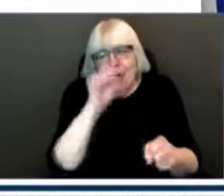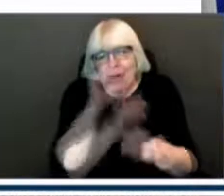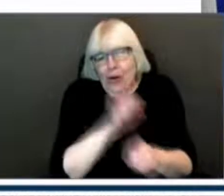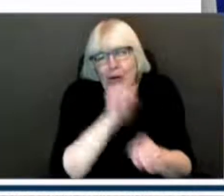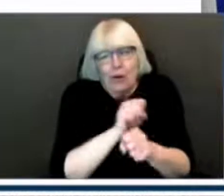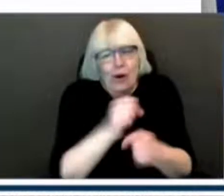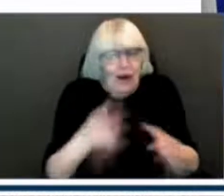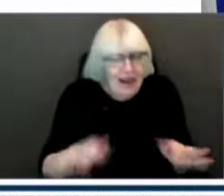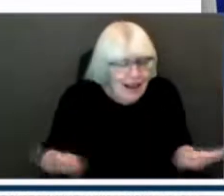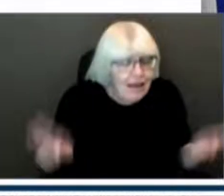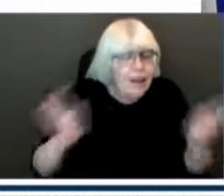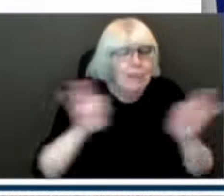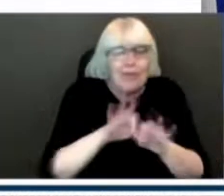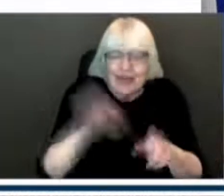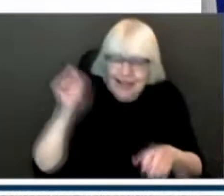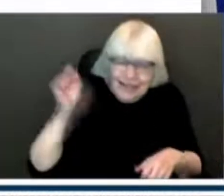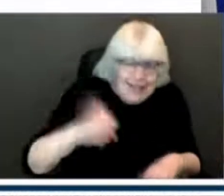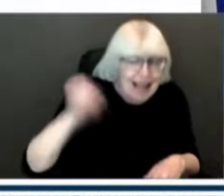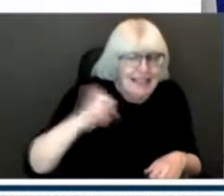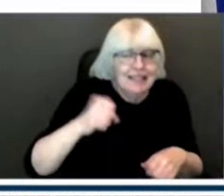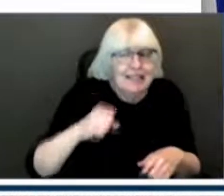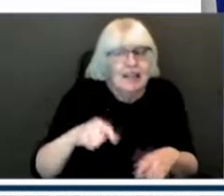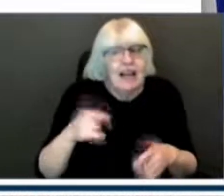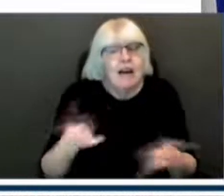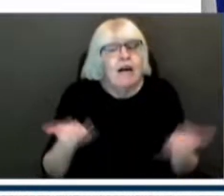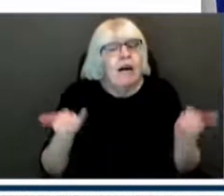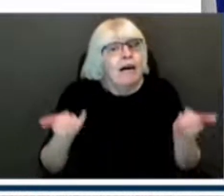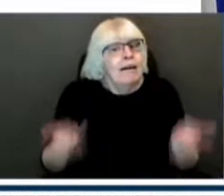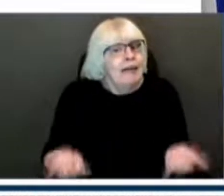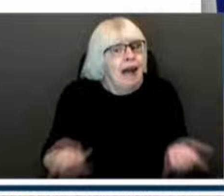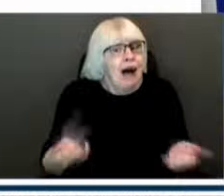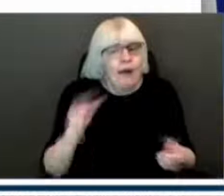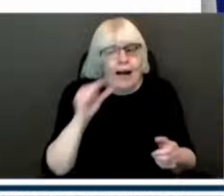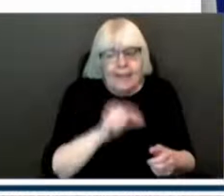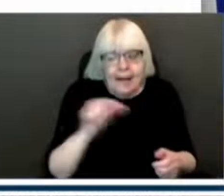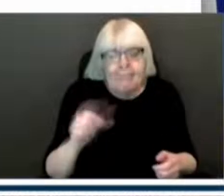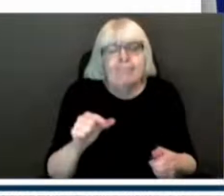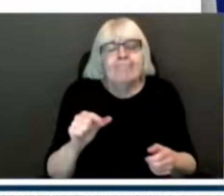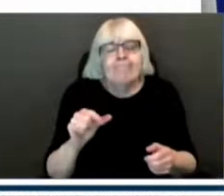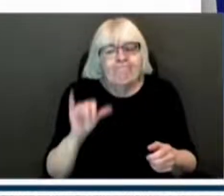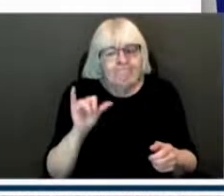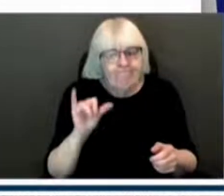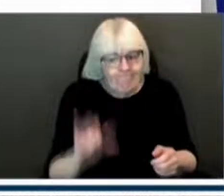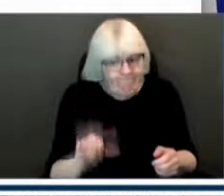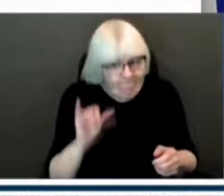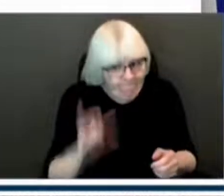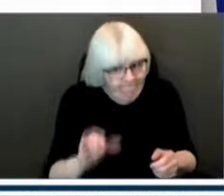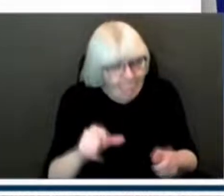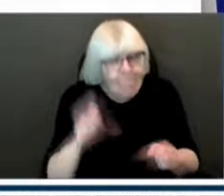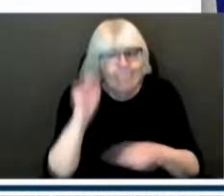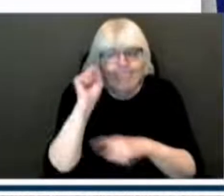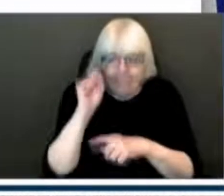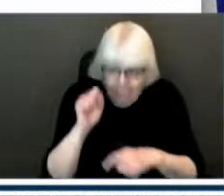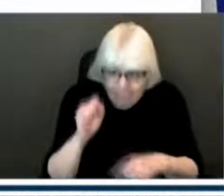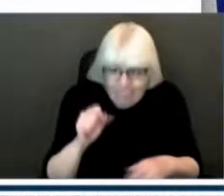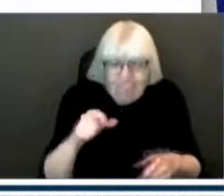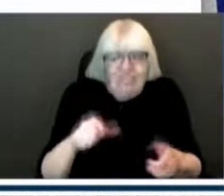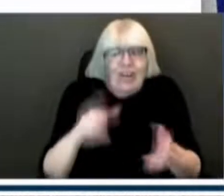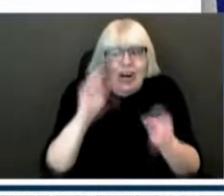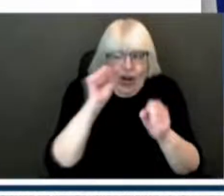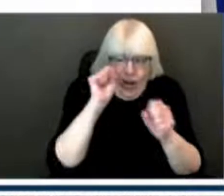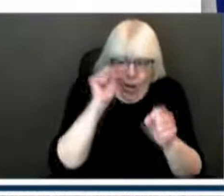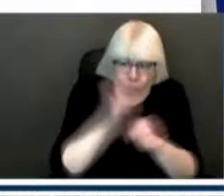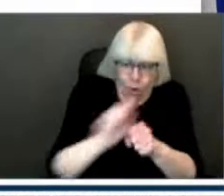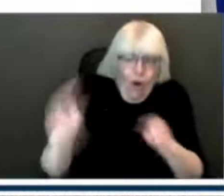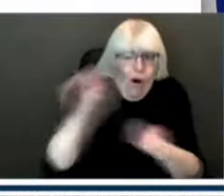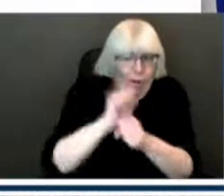government is taking an important step to reiterate the incredibly important role you play in our healthcare system. You've been underpaid